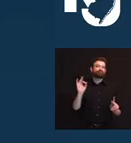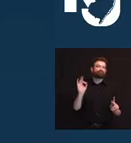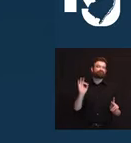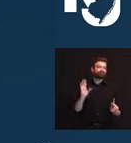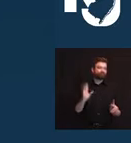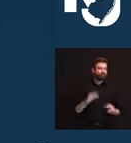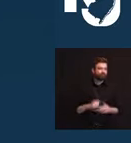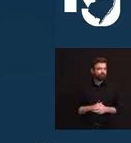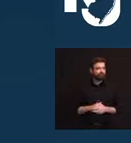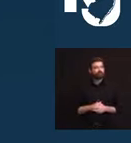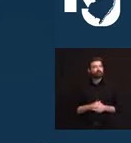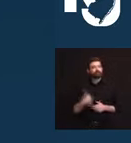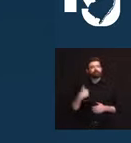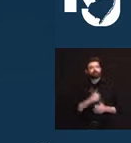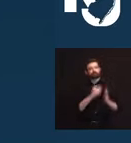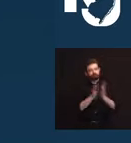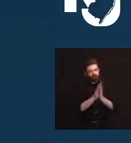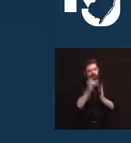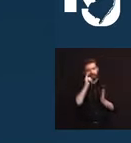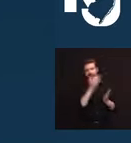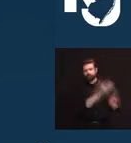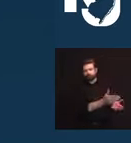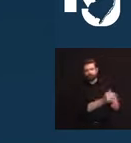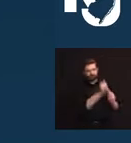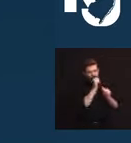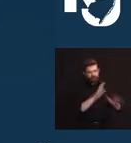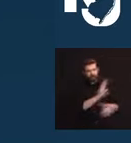and all who knew and worked with Obina.